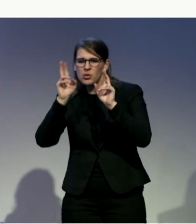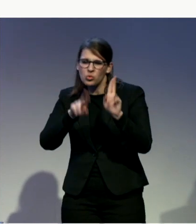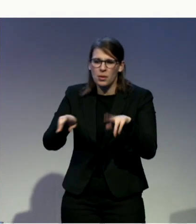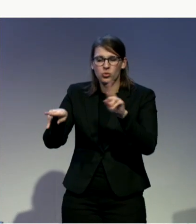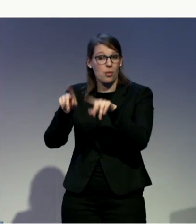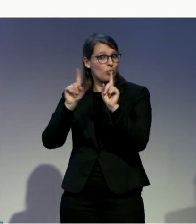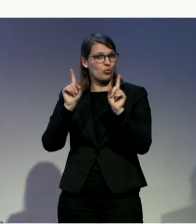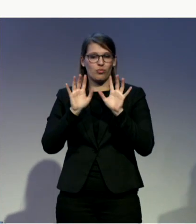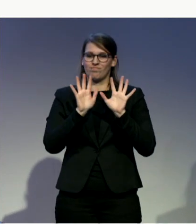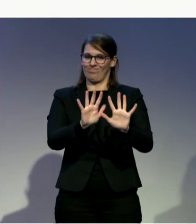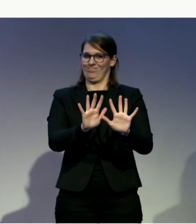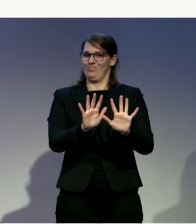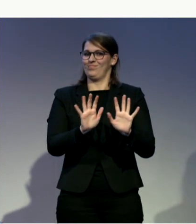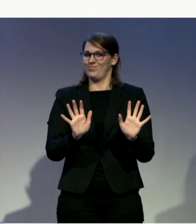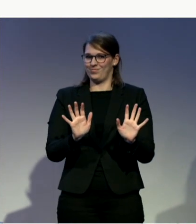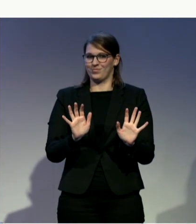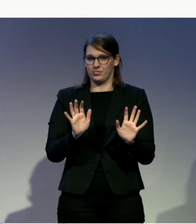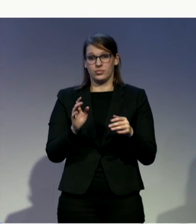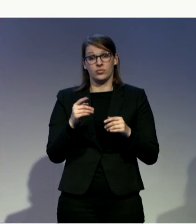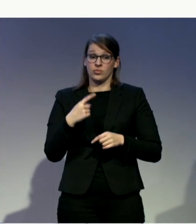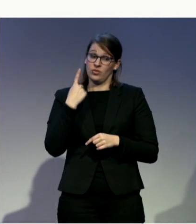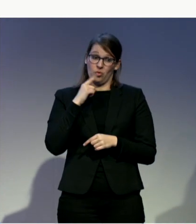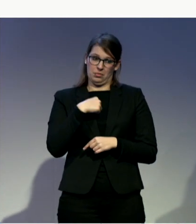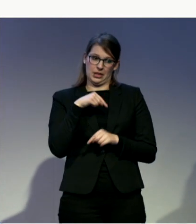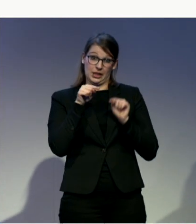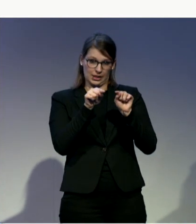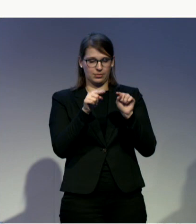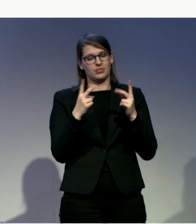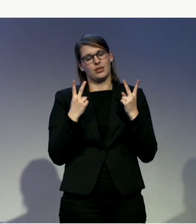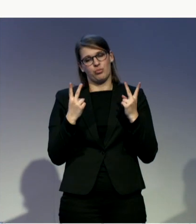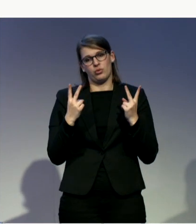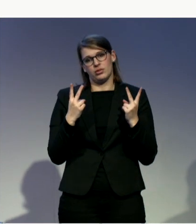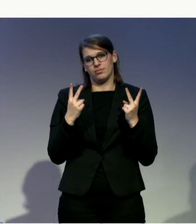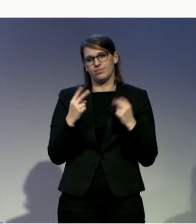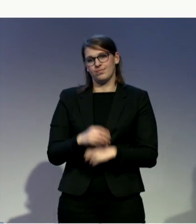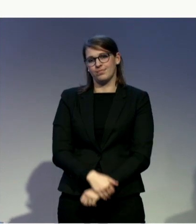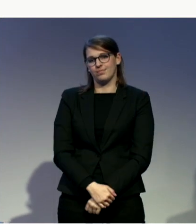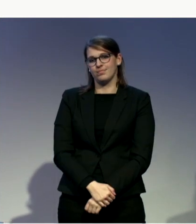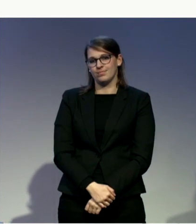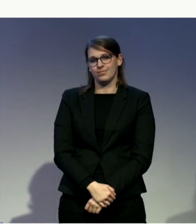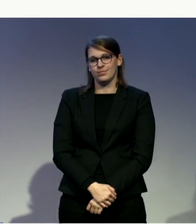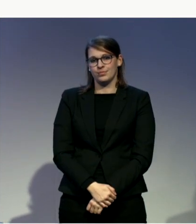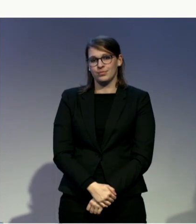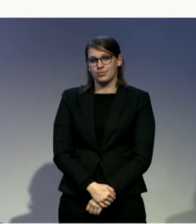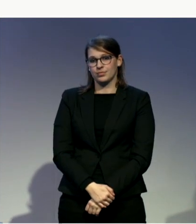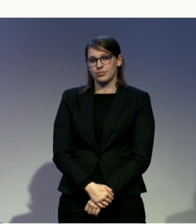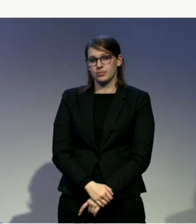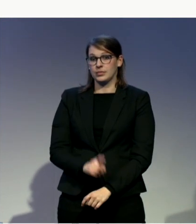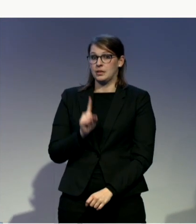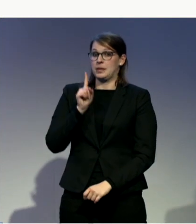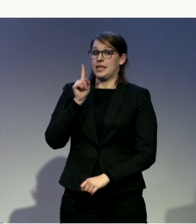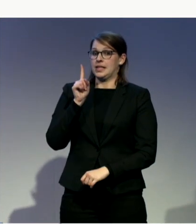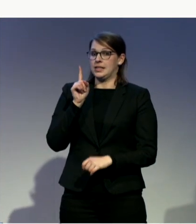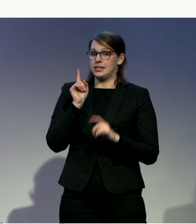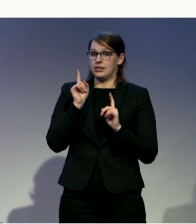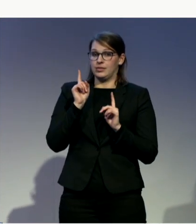was what's really important. Before we start the film, just as a word of warning, because I'm aware